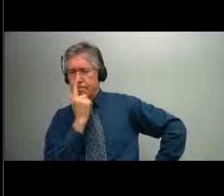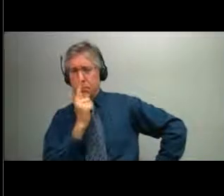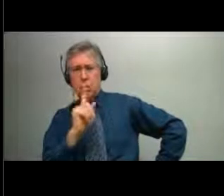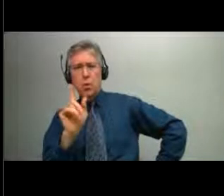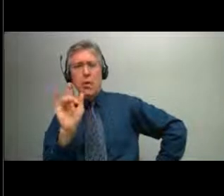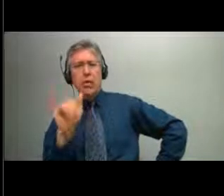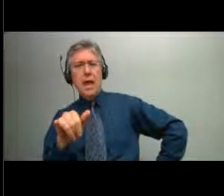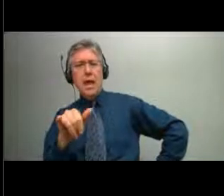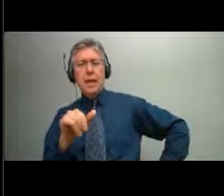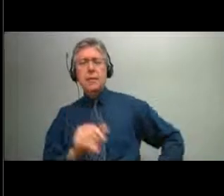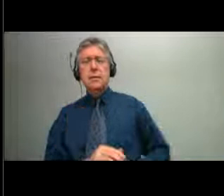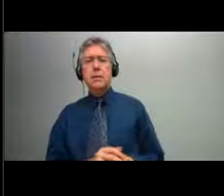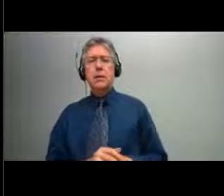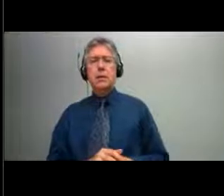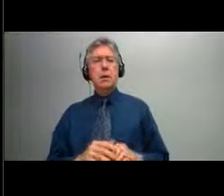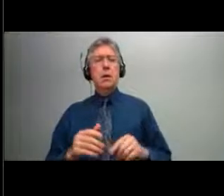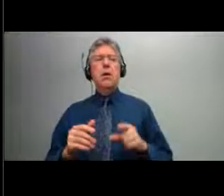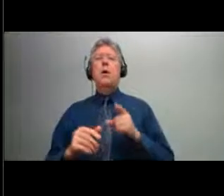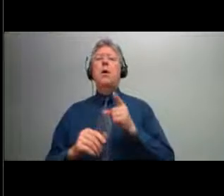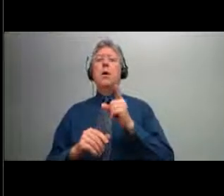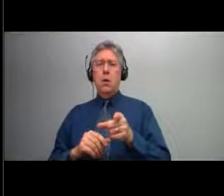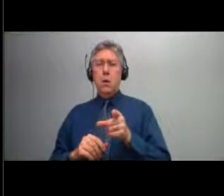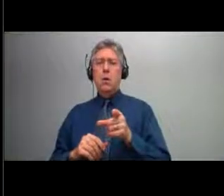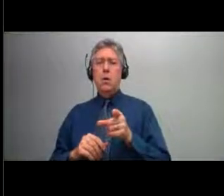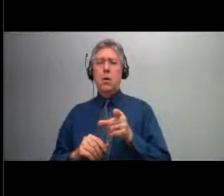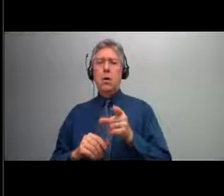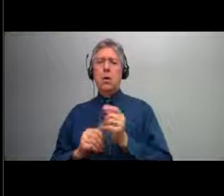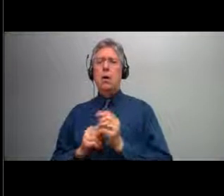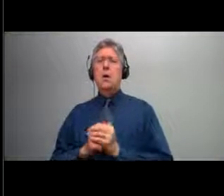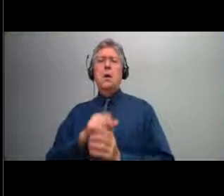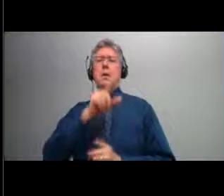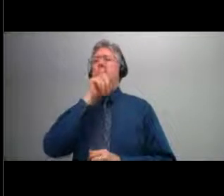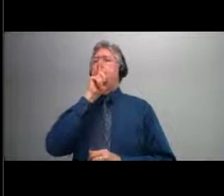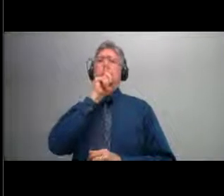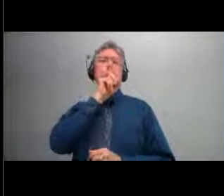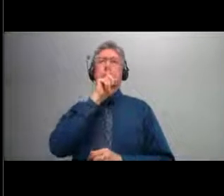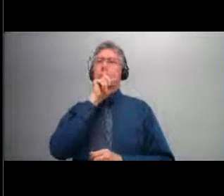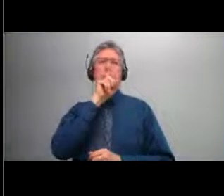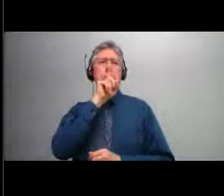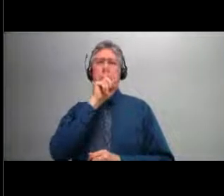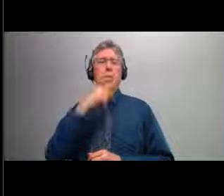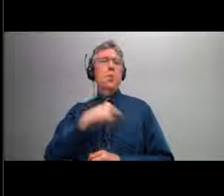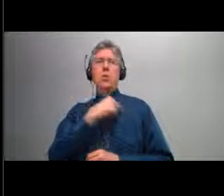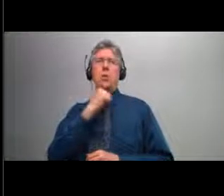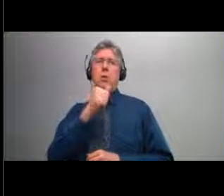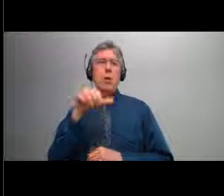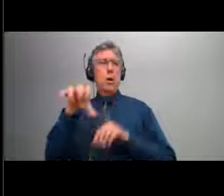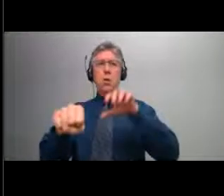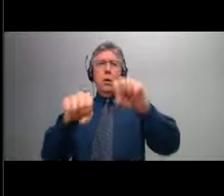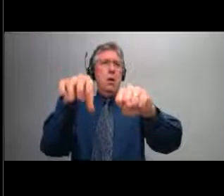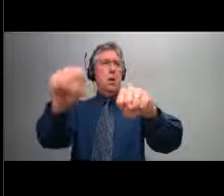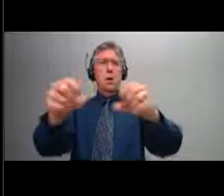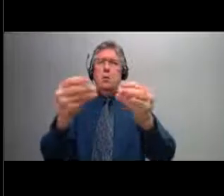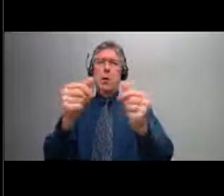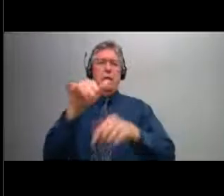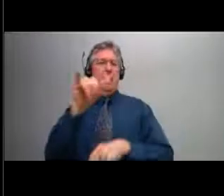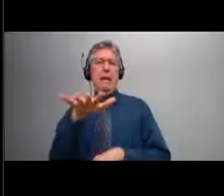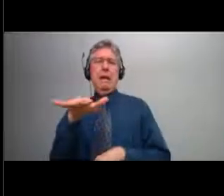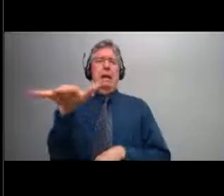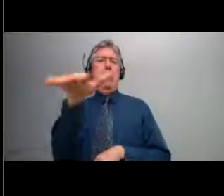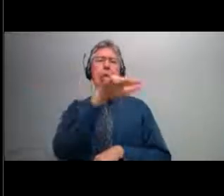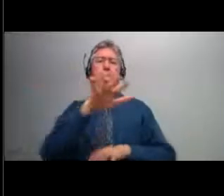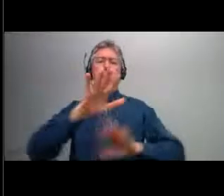the project. Okay, so we are not acquiring any property in that